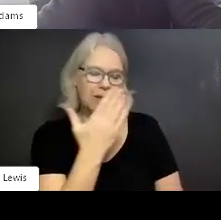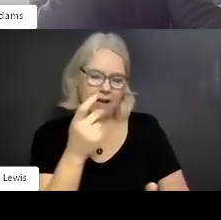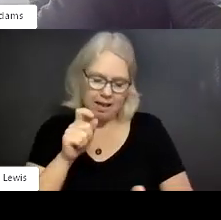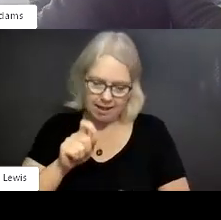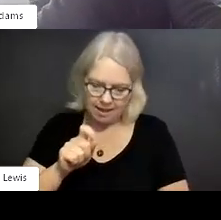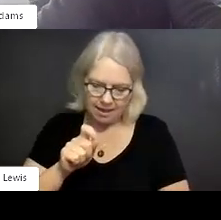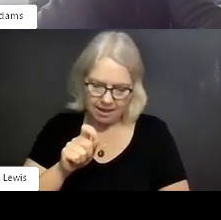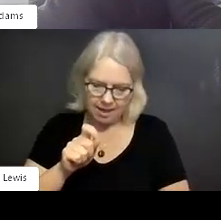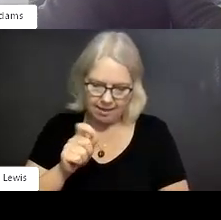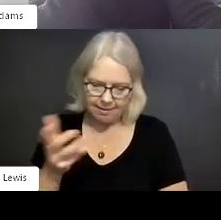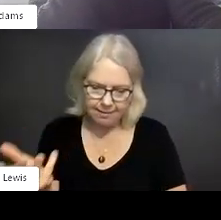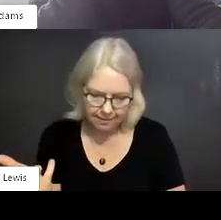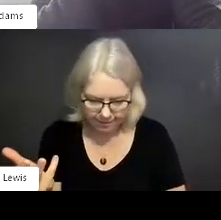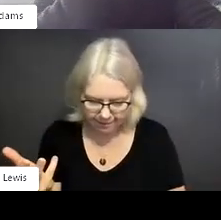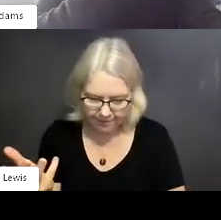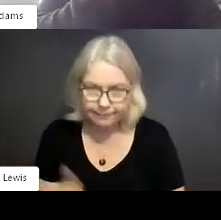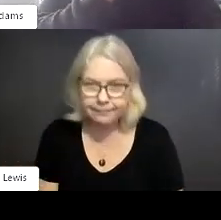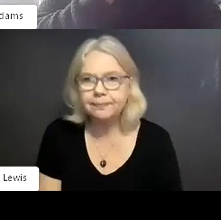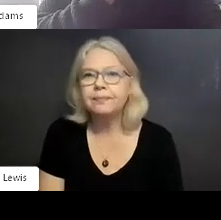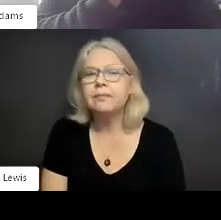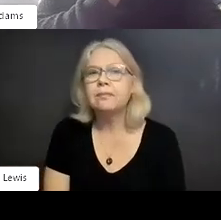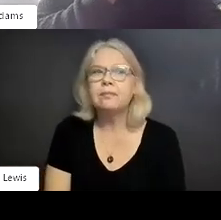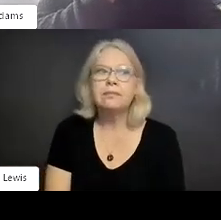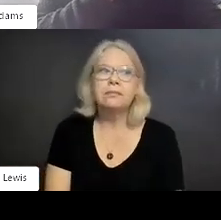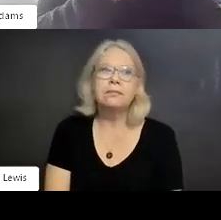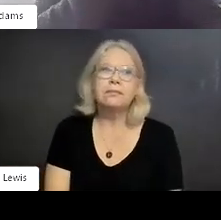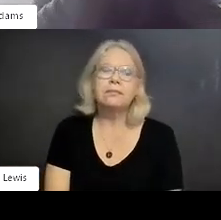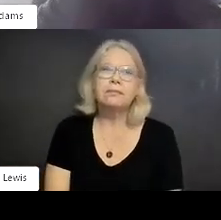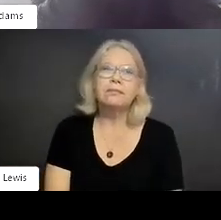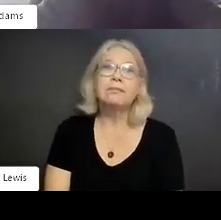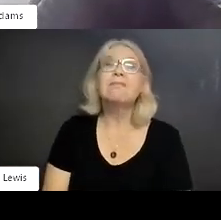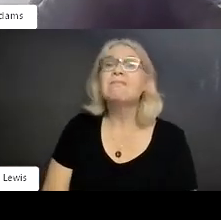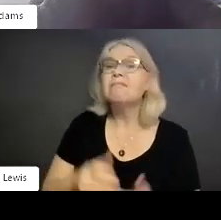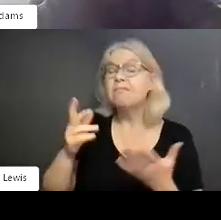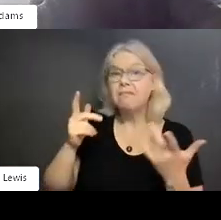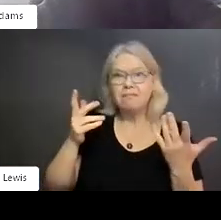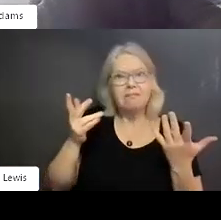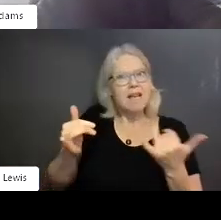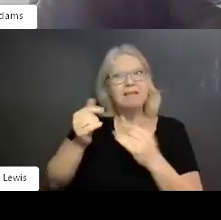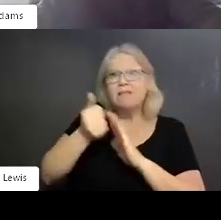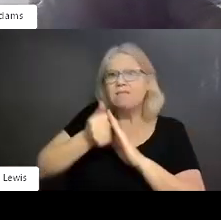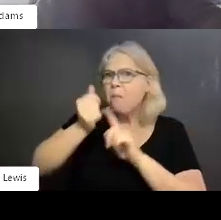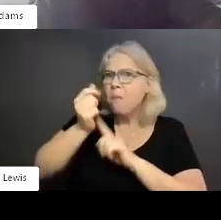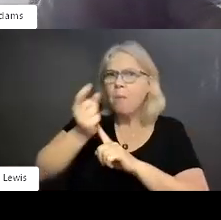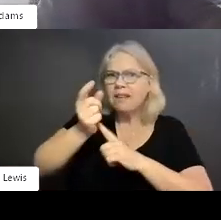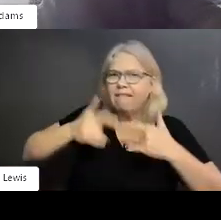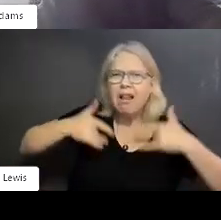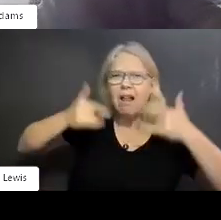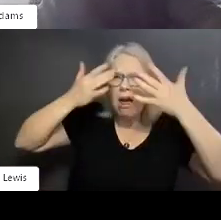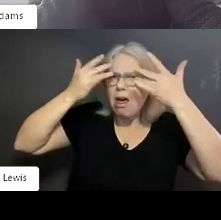These fragments of a life seem far away, as if they belong to someone else. You want to go to the